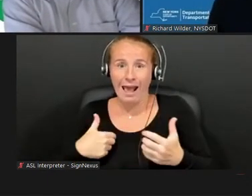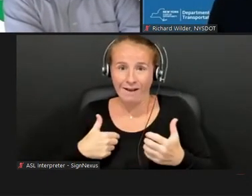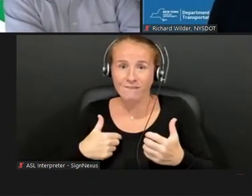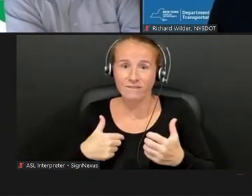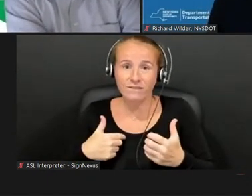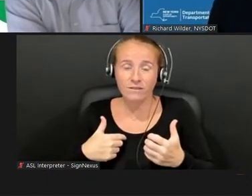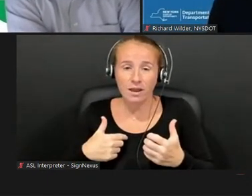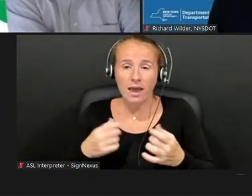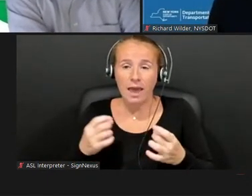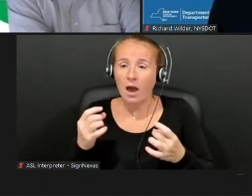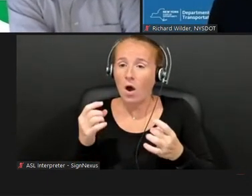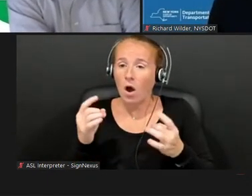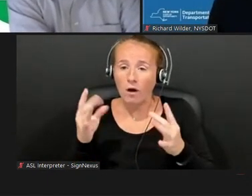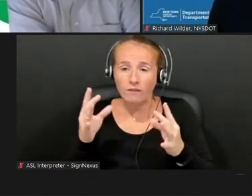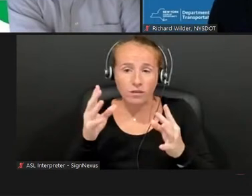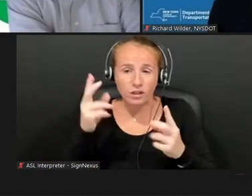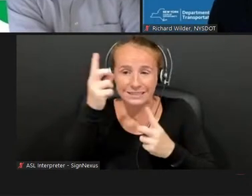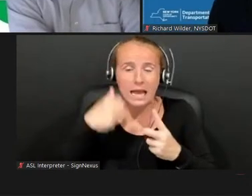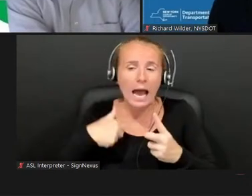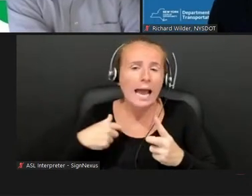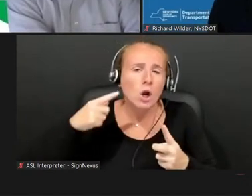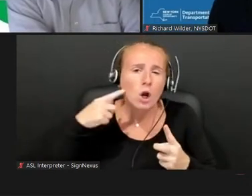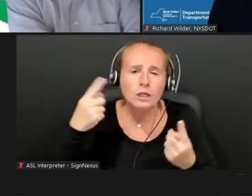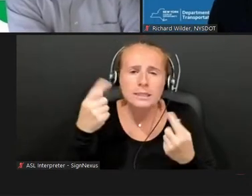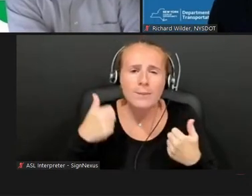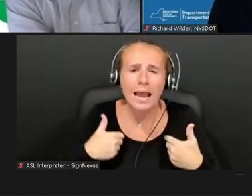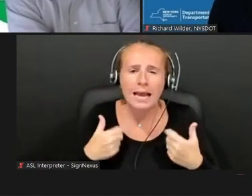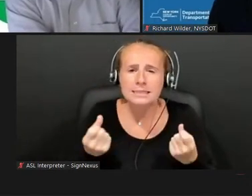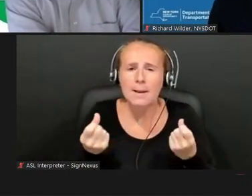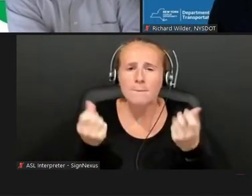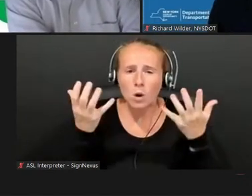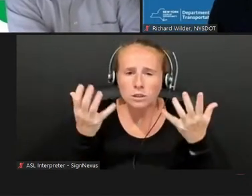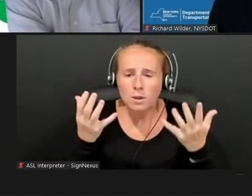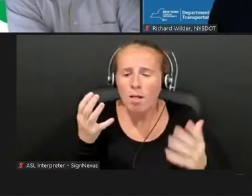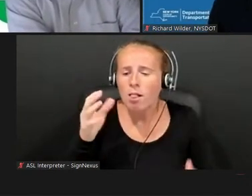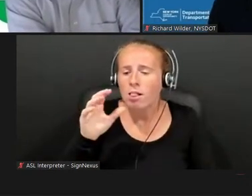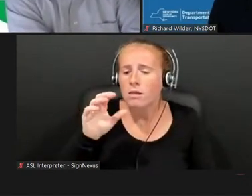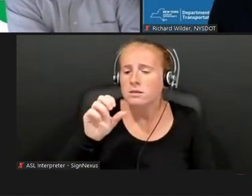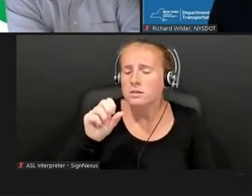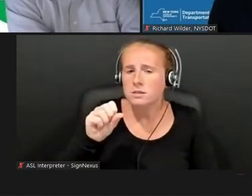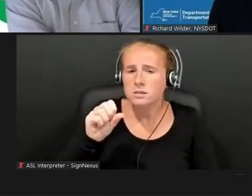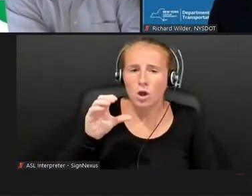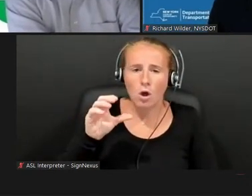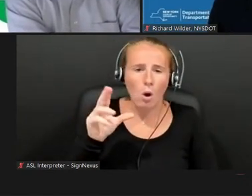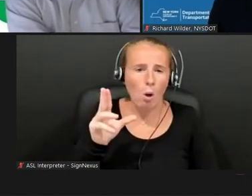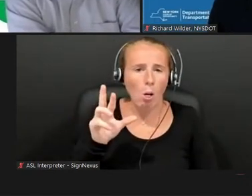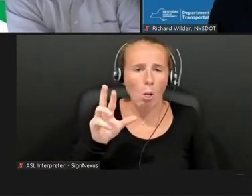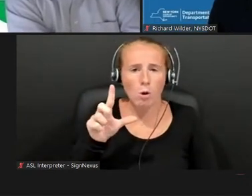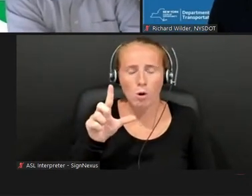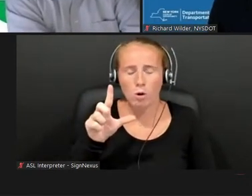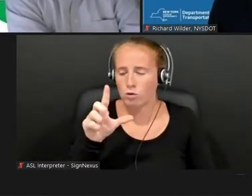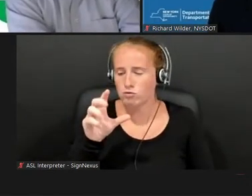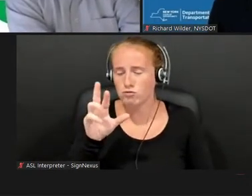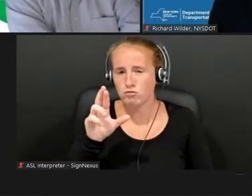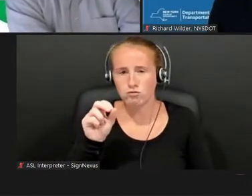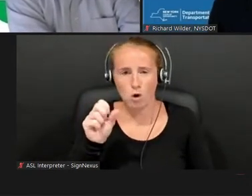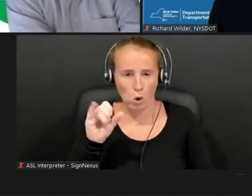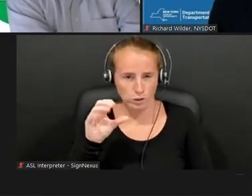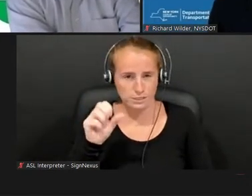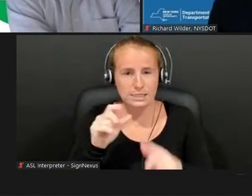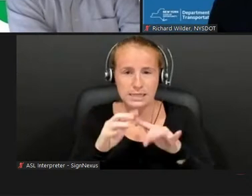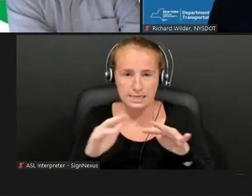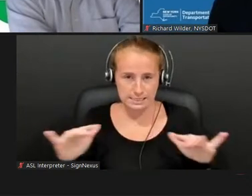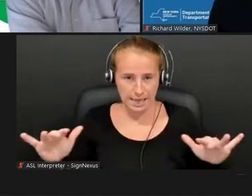debilitating diseases I heard somebody also uh with multiple sclerosis Etc um on a more General level